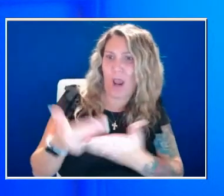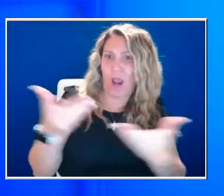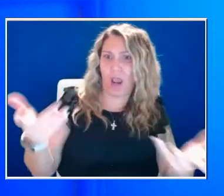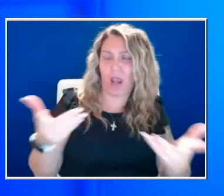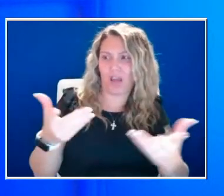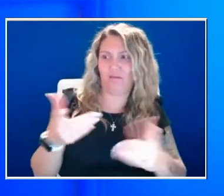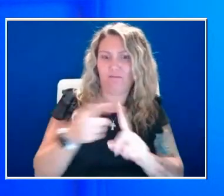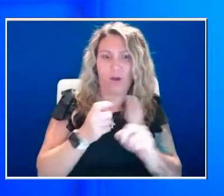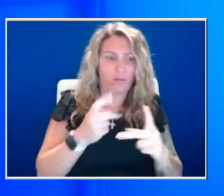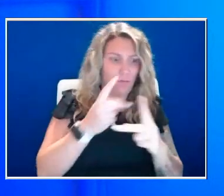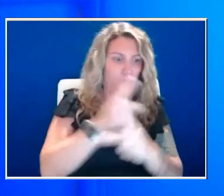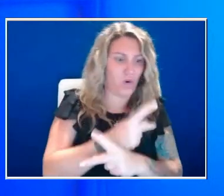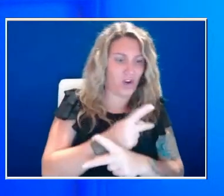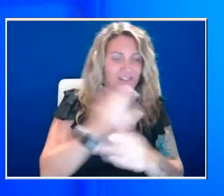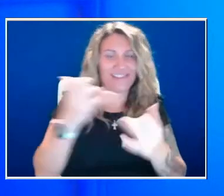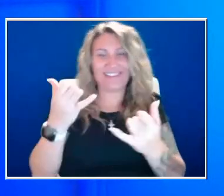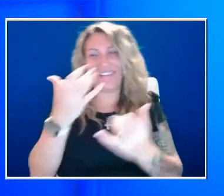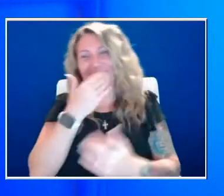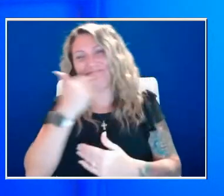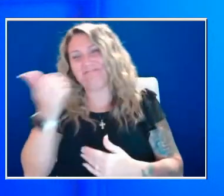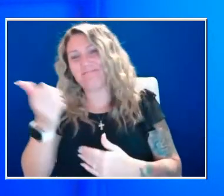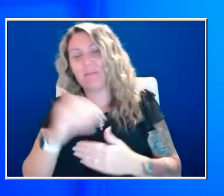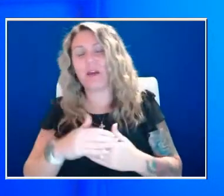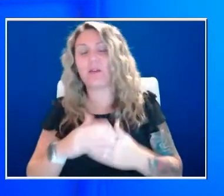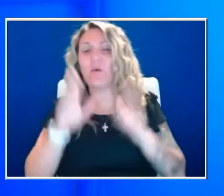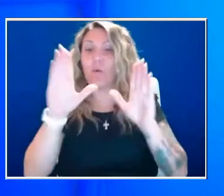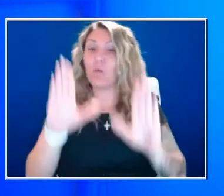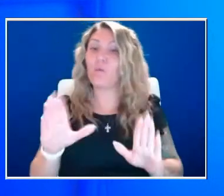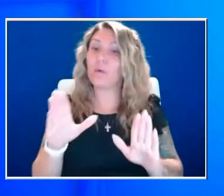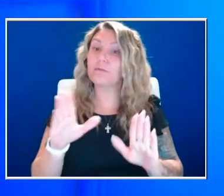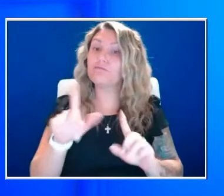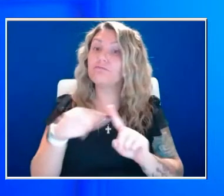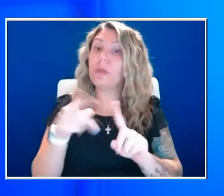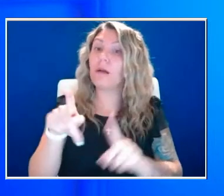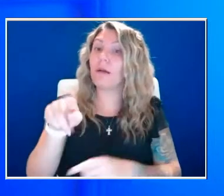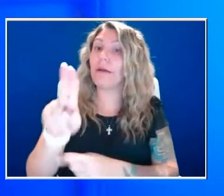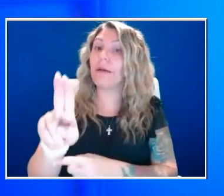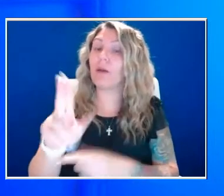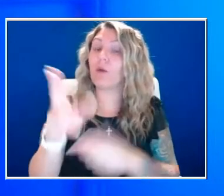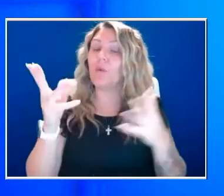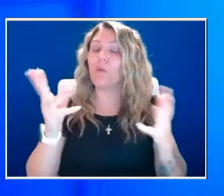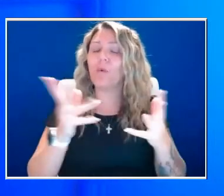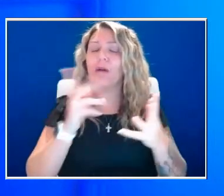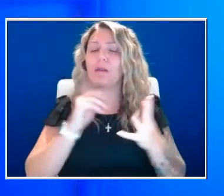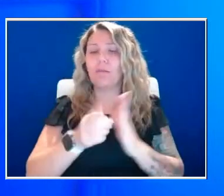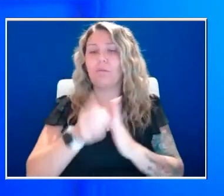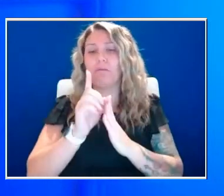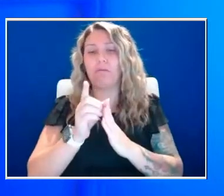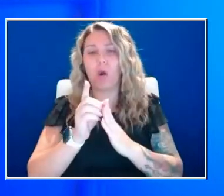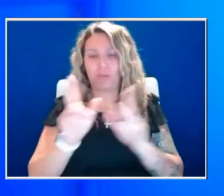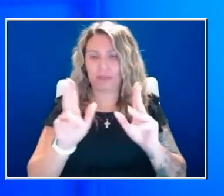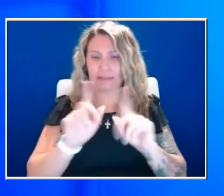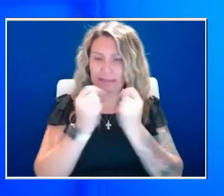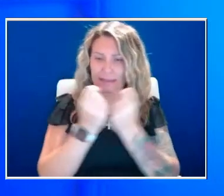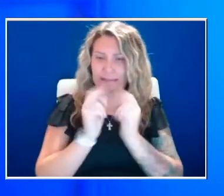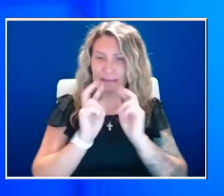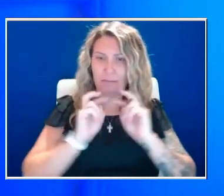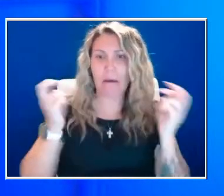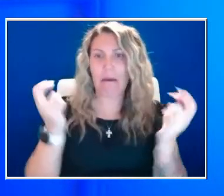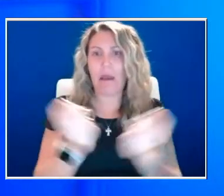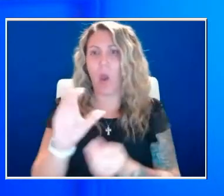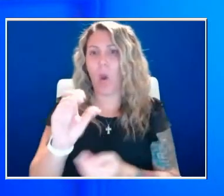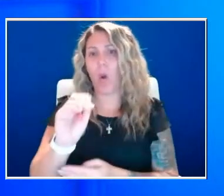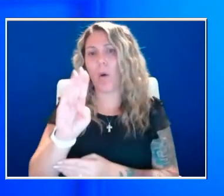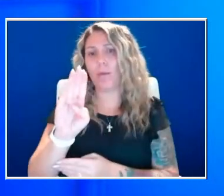one of the great things about KU is that just within moments, we assembled a team of the OBGYN, the